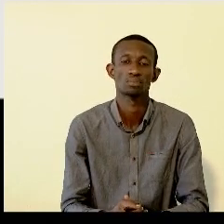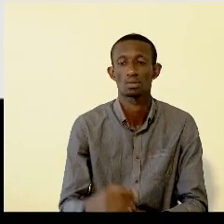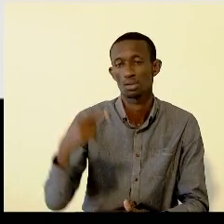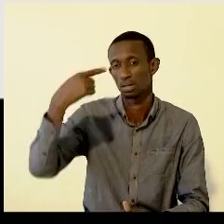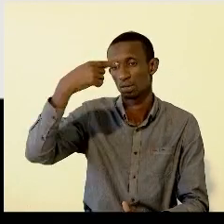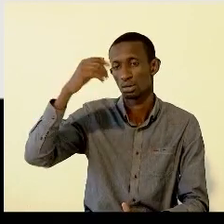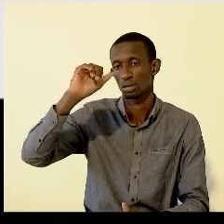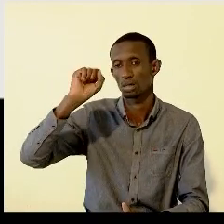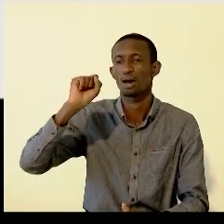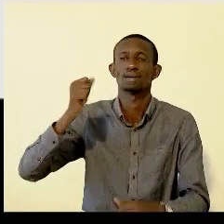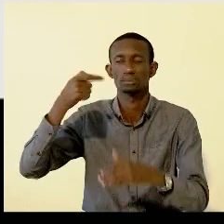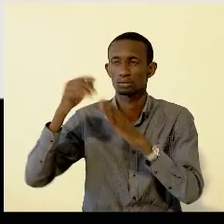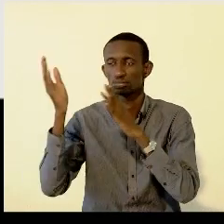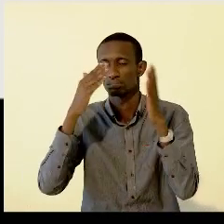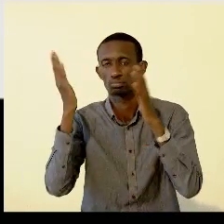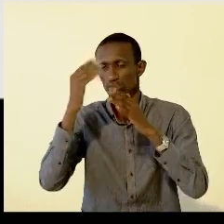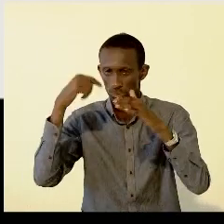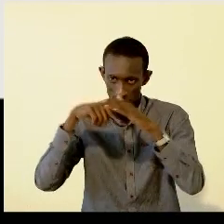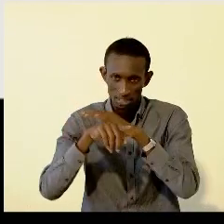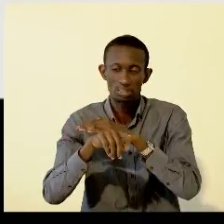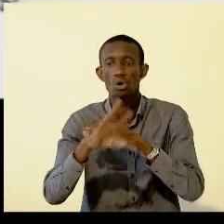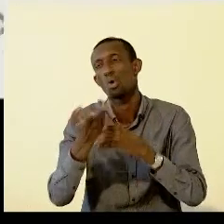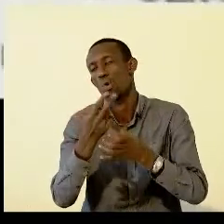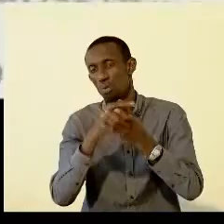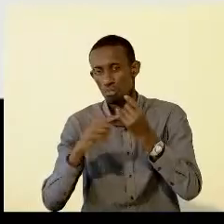gases can go in and out.